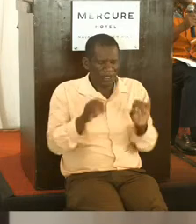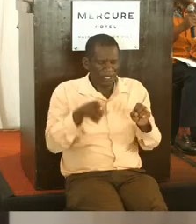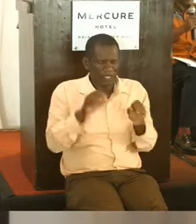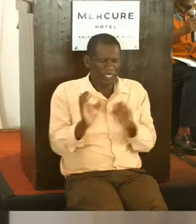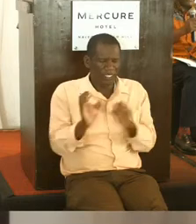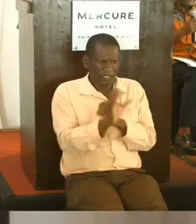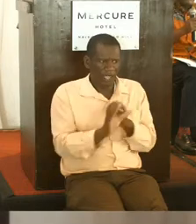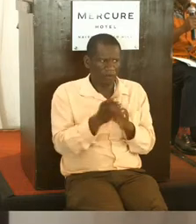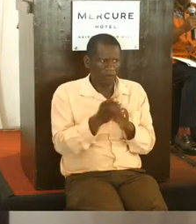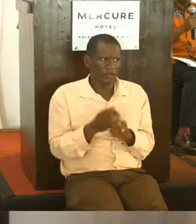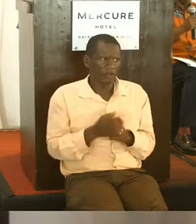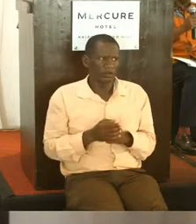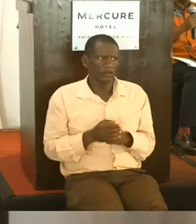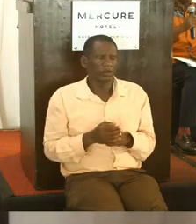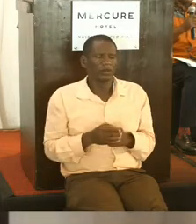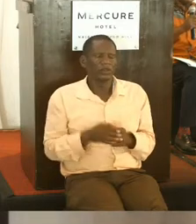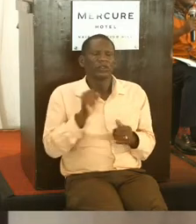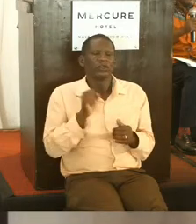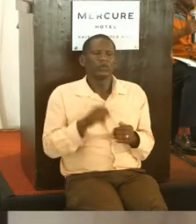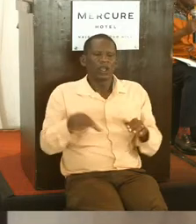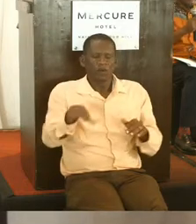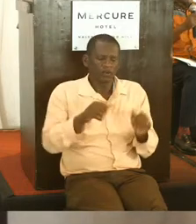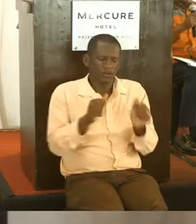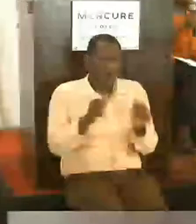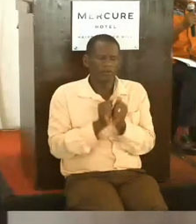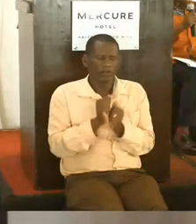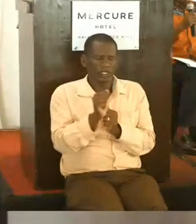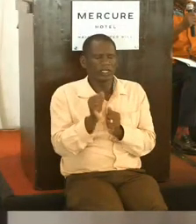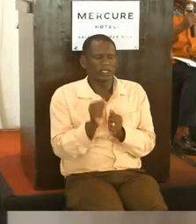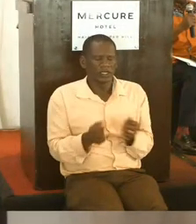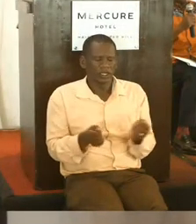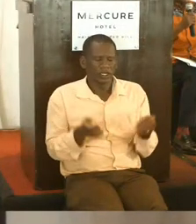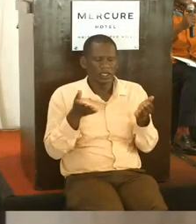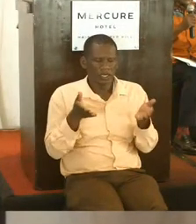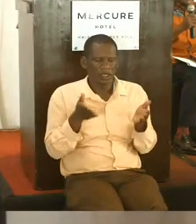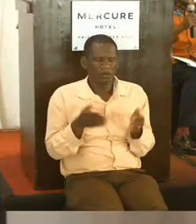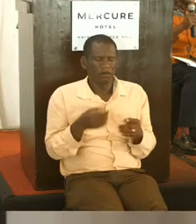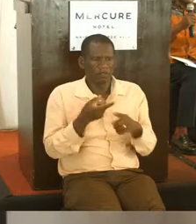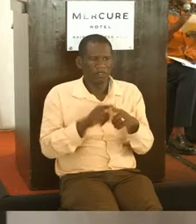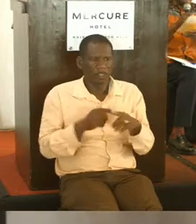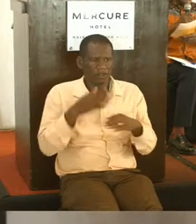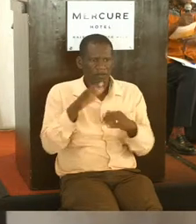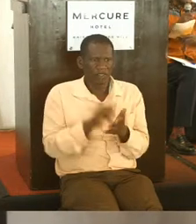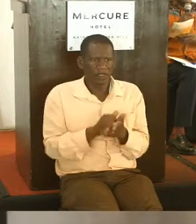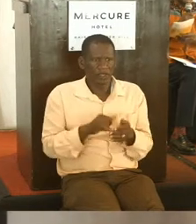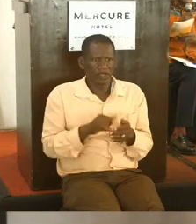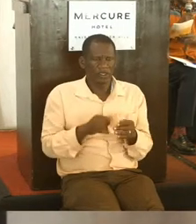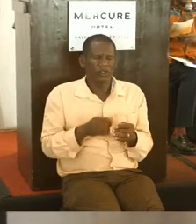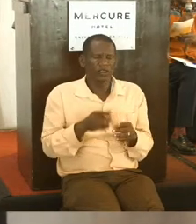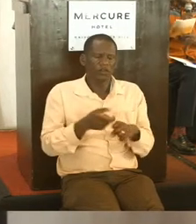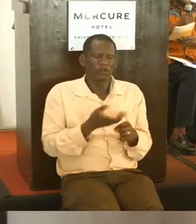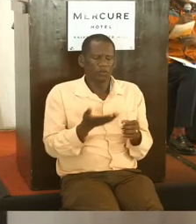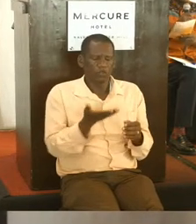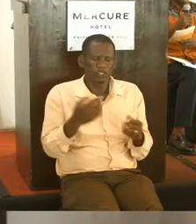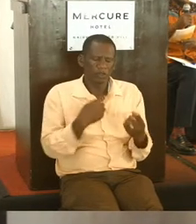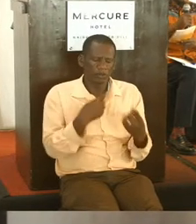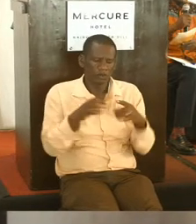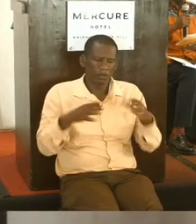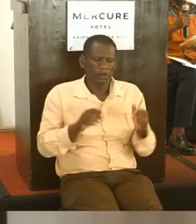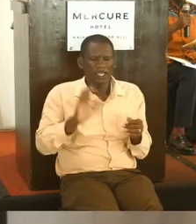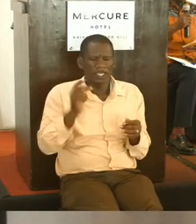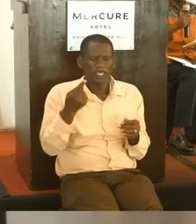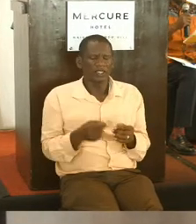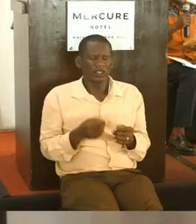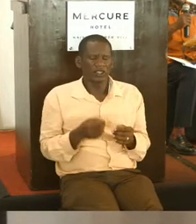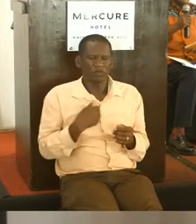country so about 15. and then even among the the ones I'm saying are Kenyan